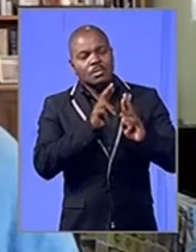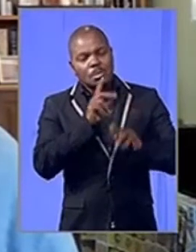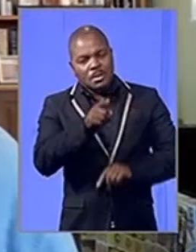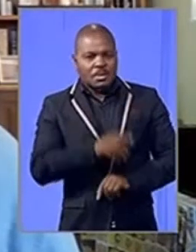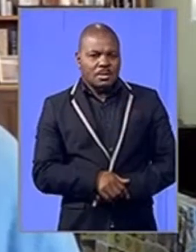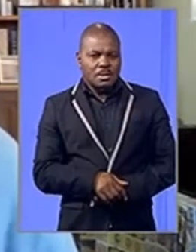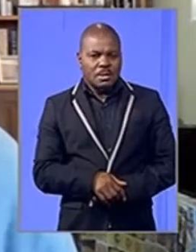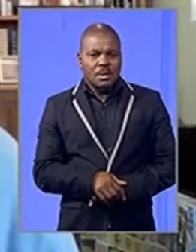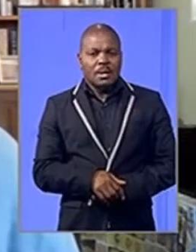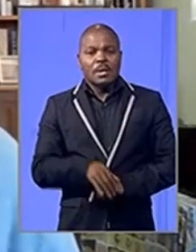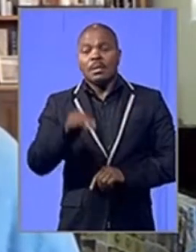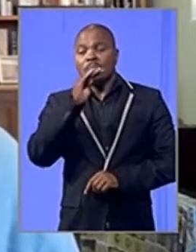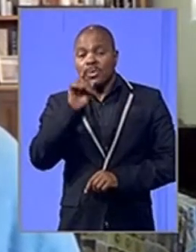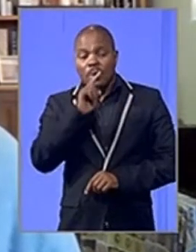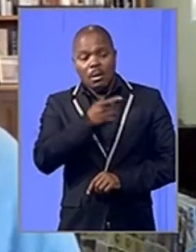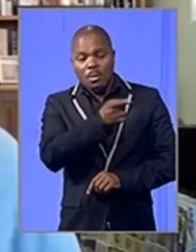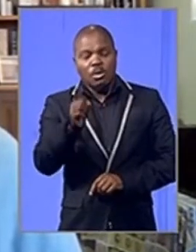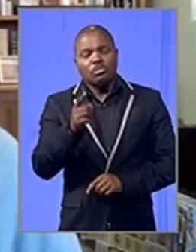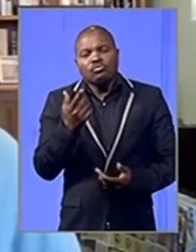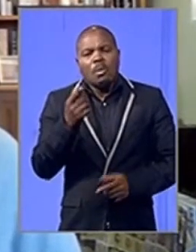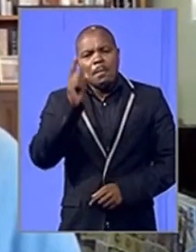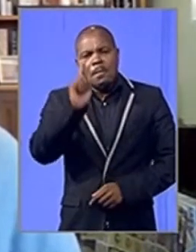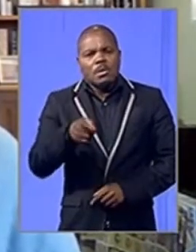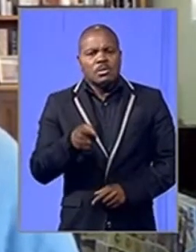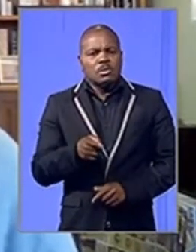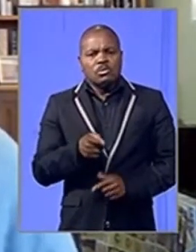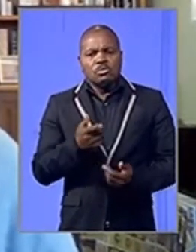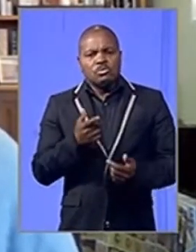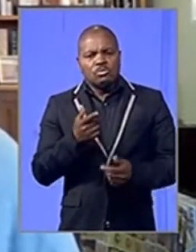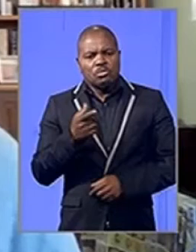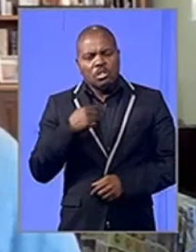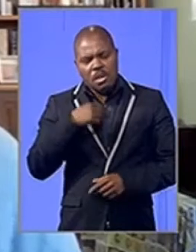That doesn't entitle them to just follow this herd